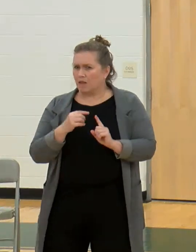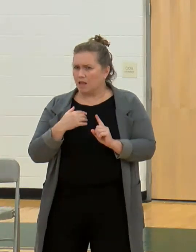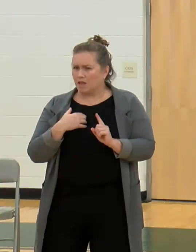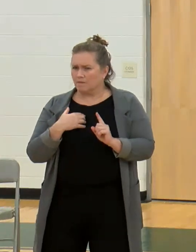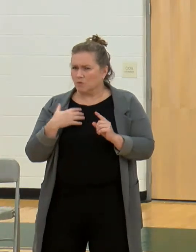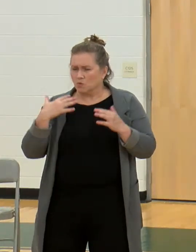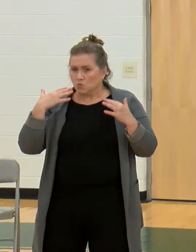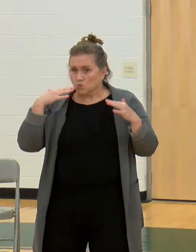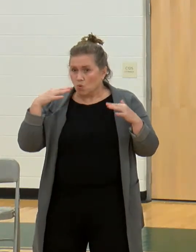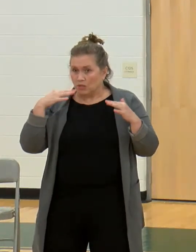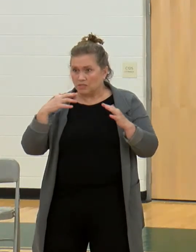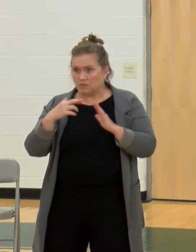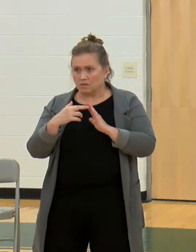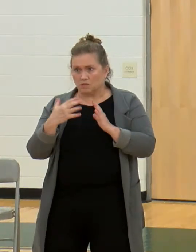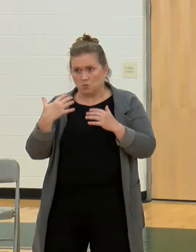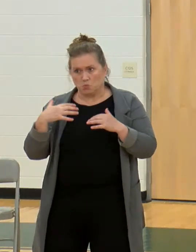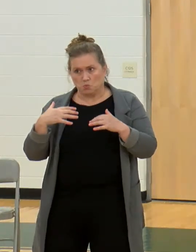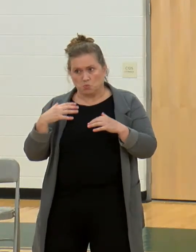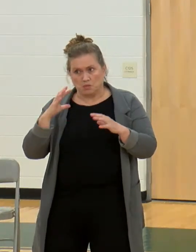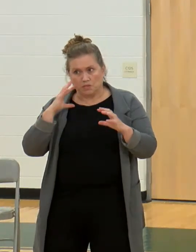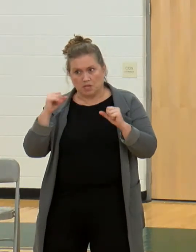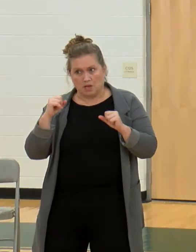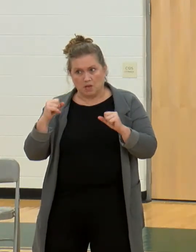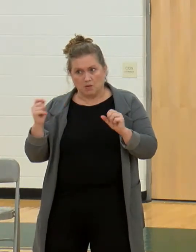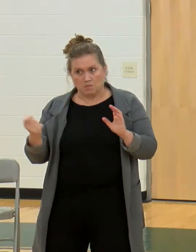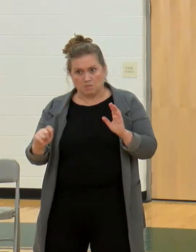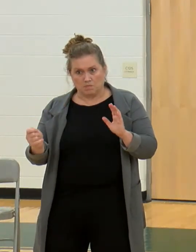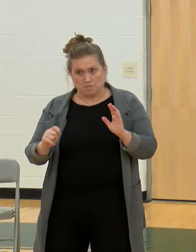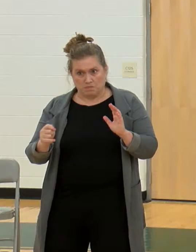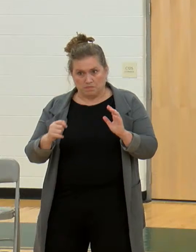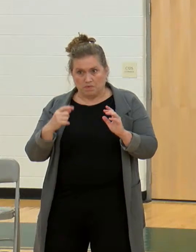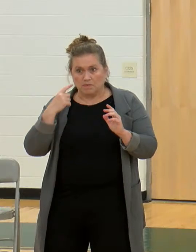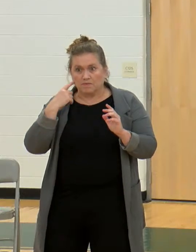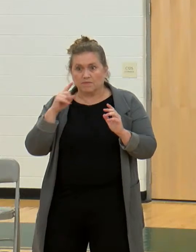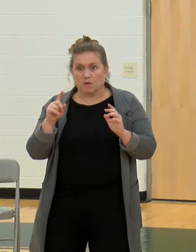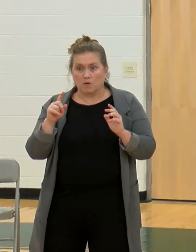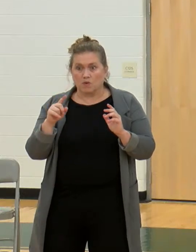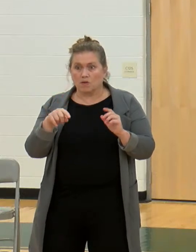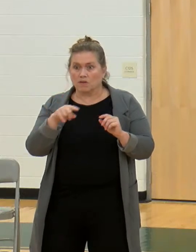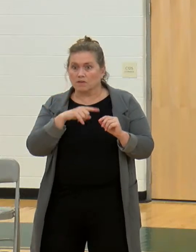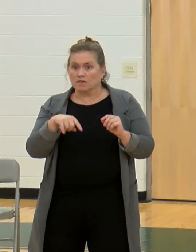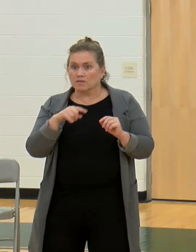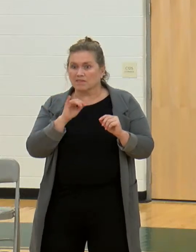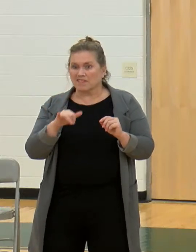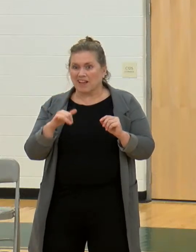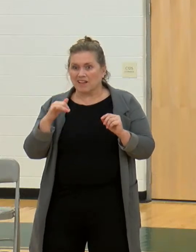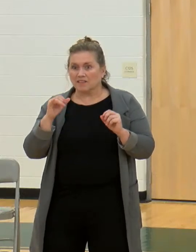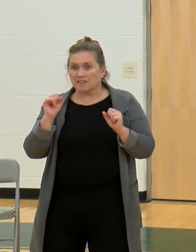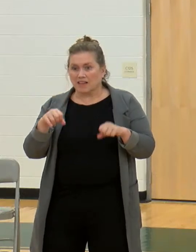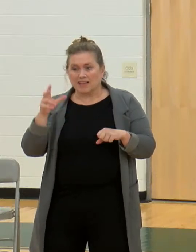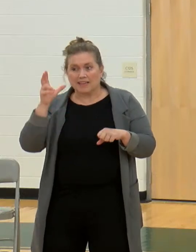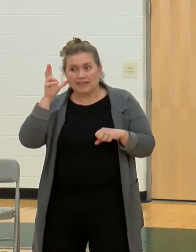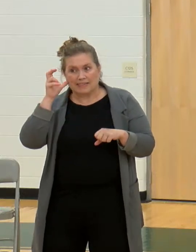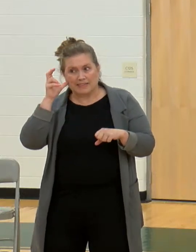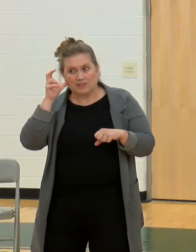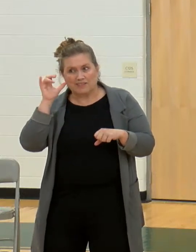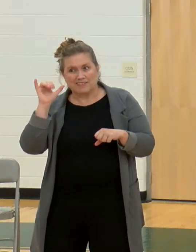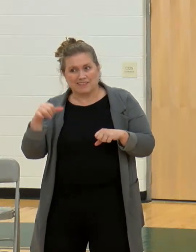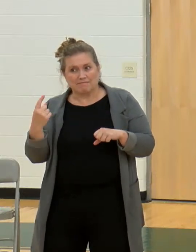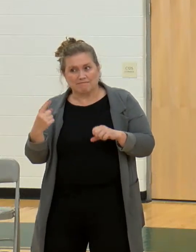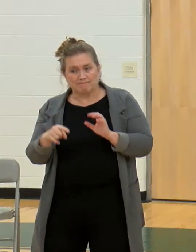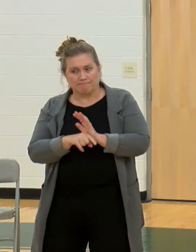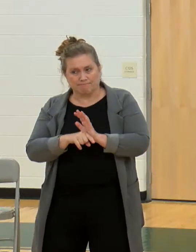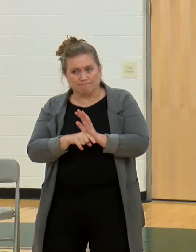which for people who have hearing, it does become a factor. And to have one as